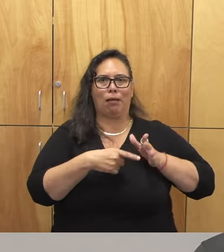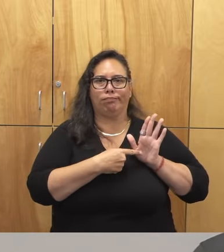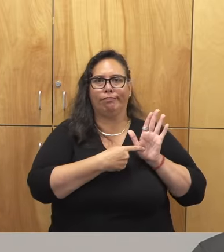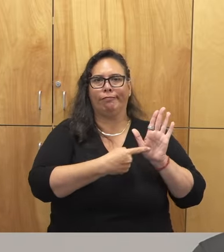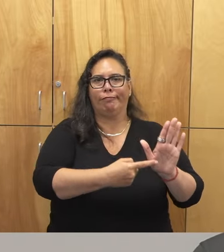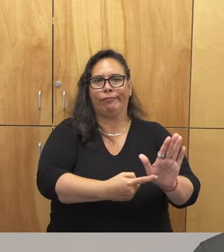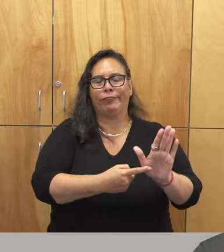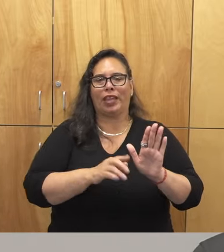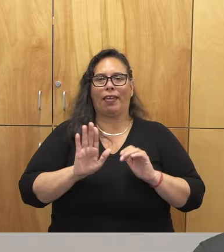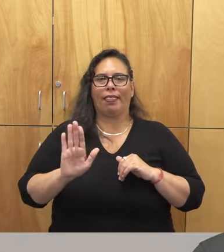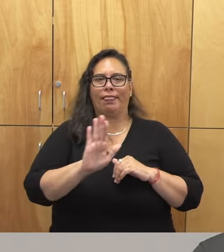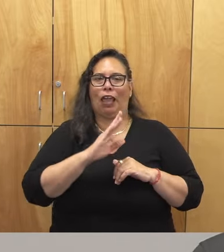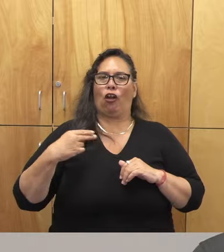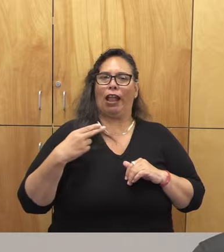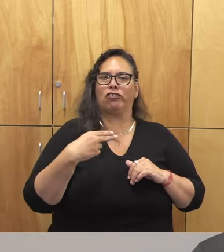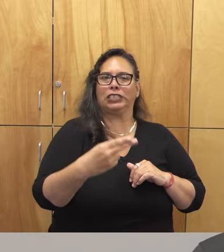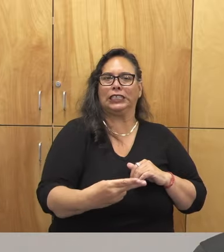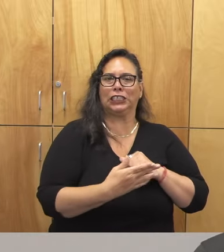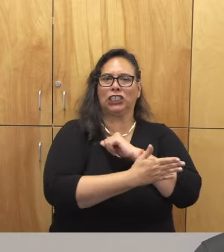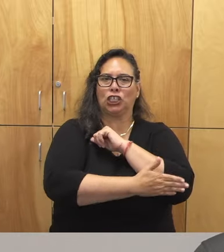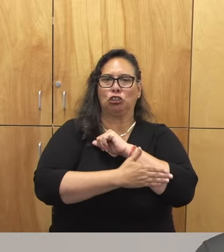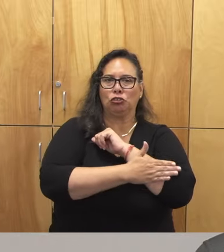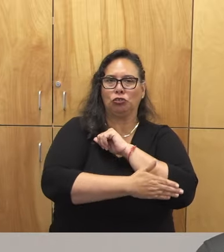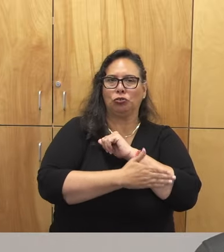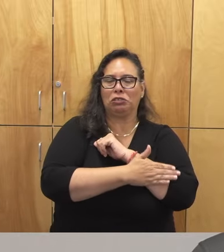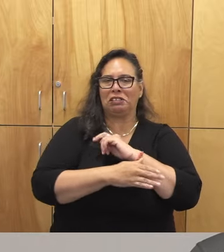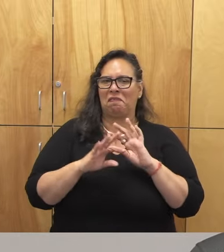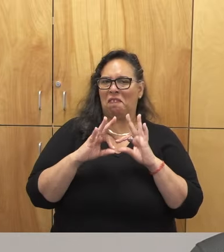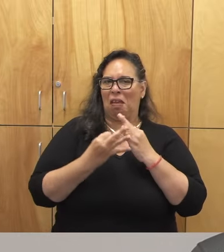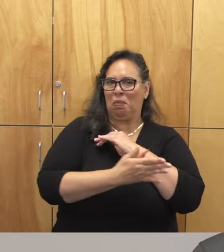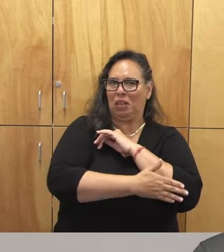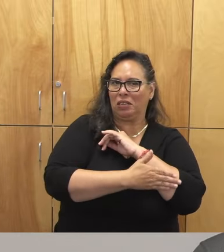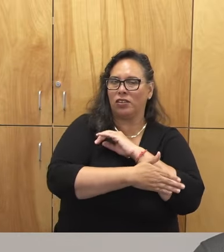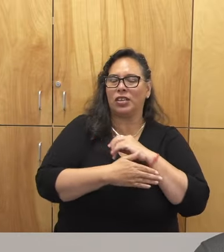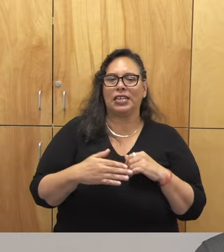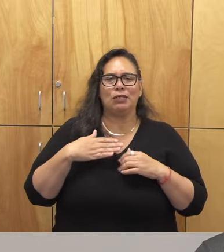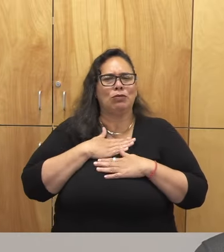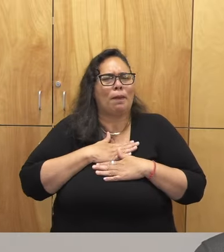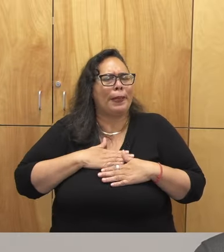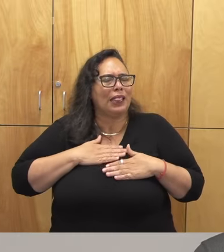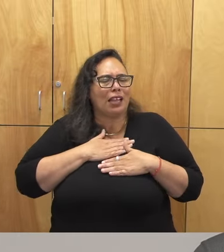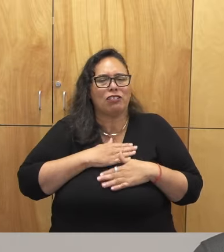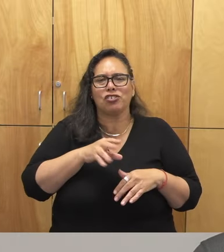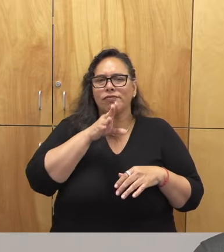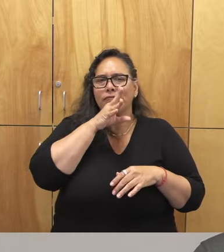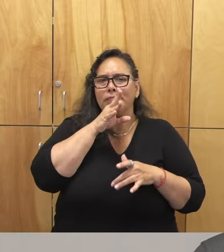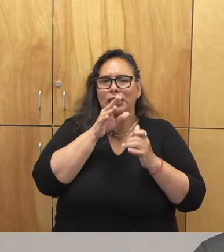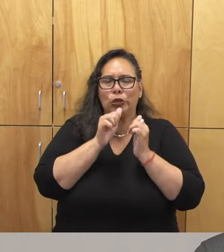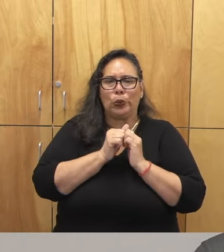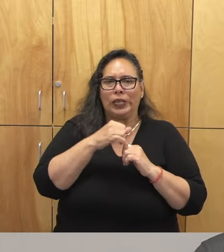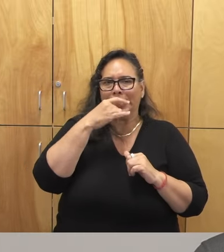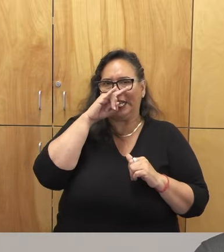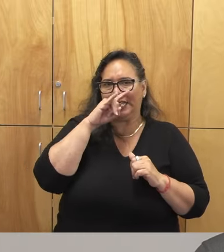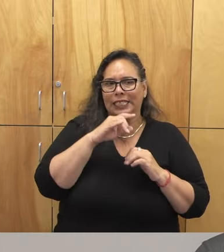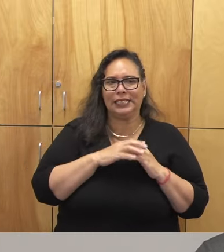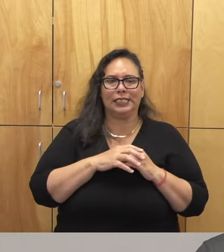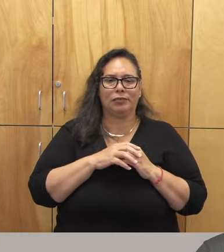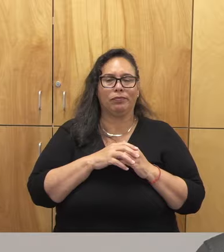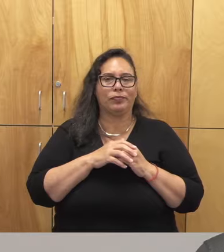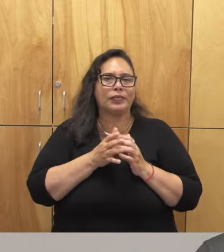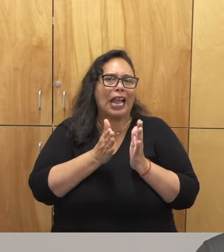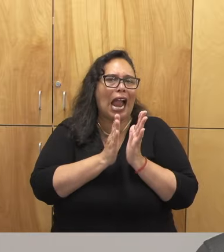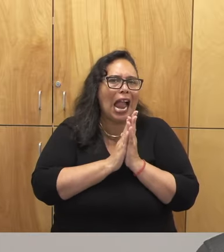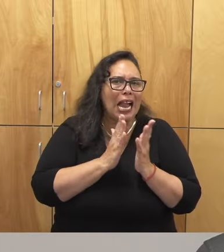of their heritage. And it was such a pleasure just to speak with the kids and to ask